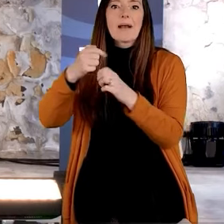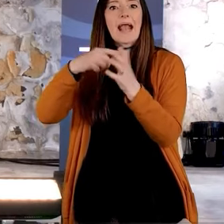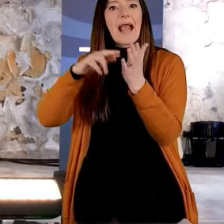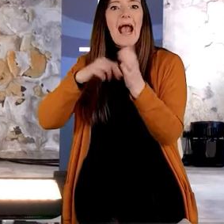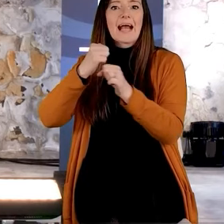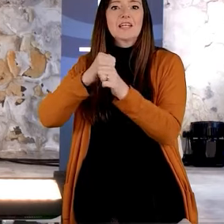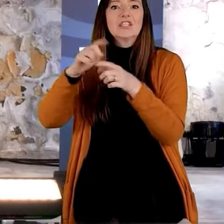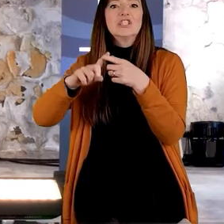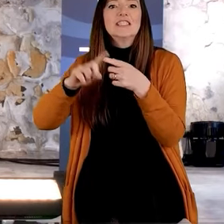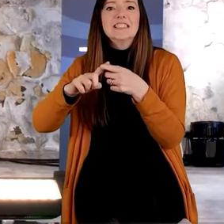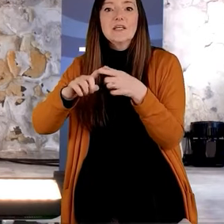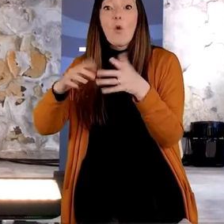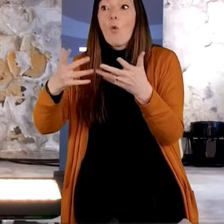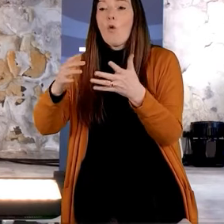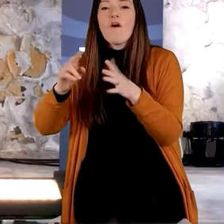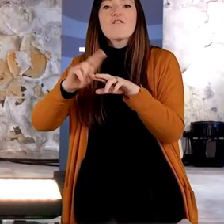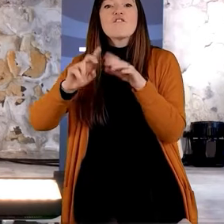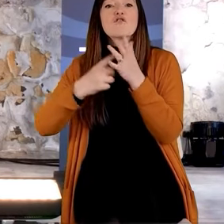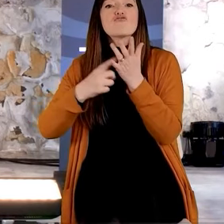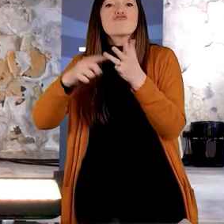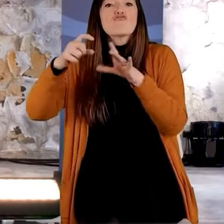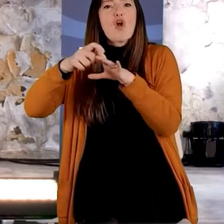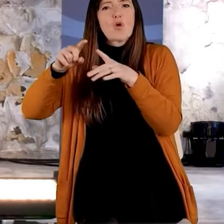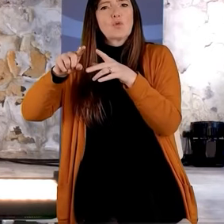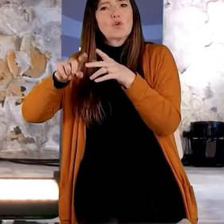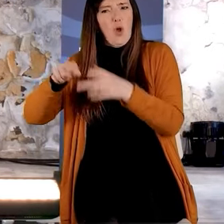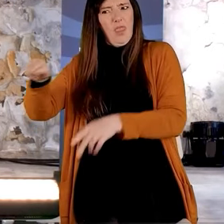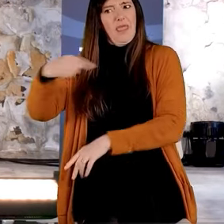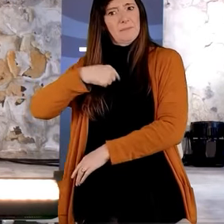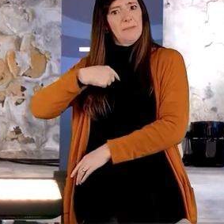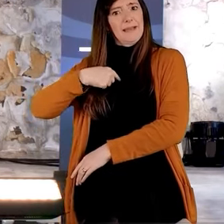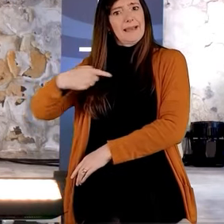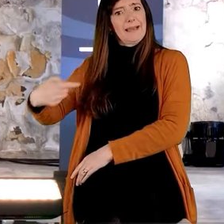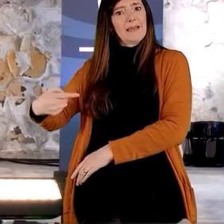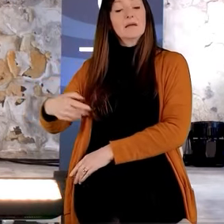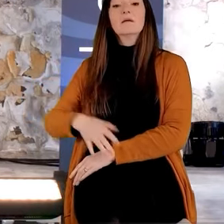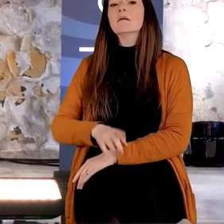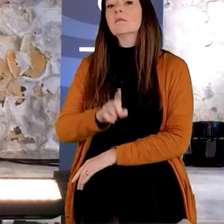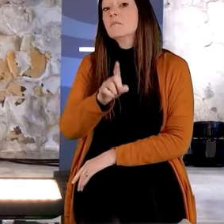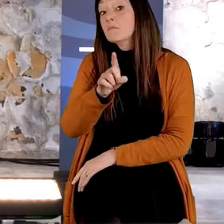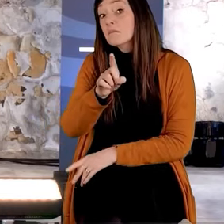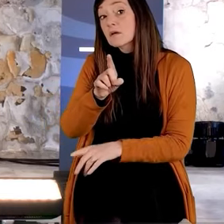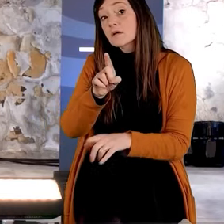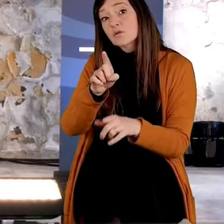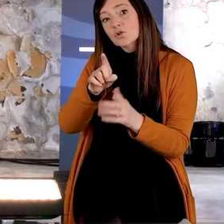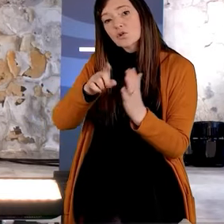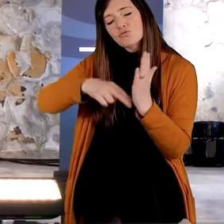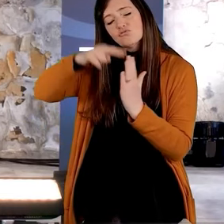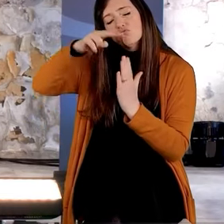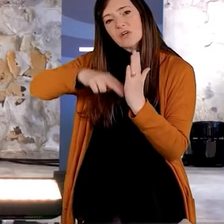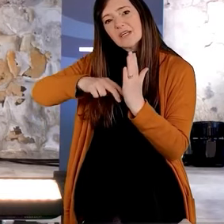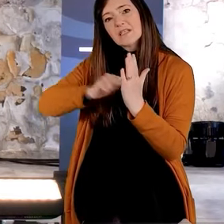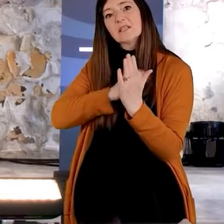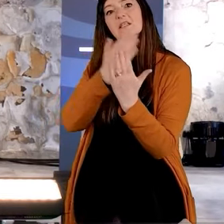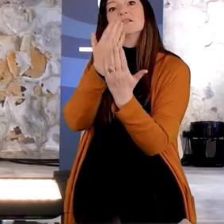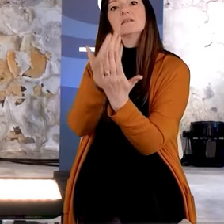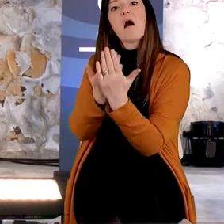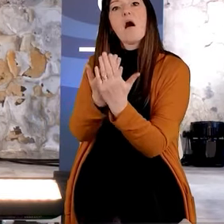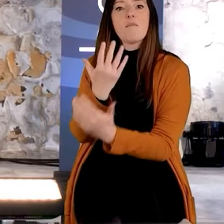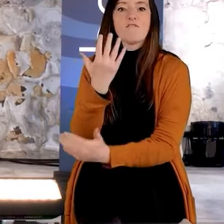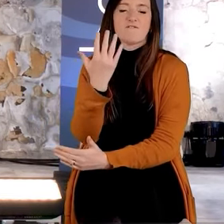Psalm 5 is that I'm on the wrong side of it, and so are you. Now, if you read Psalm 5 the way I caricatured it at the